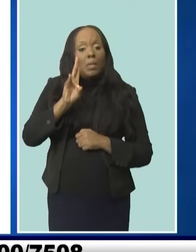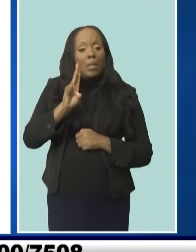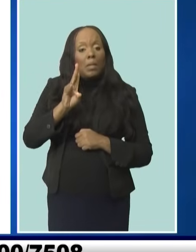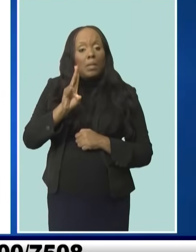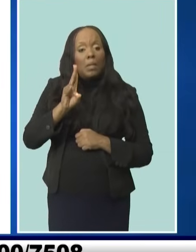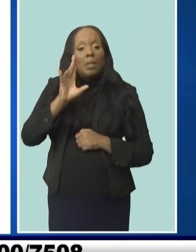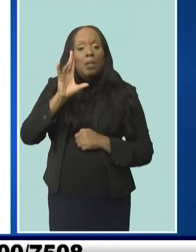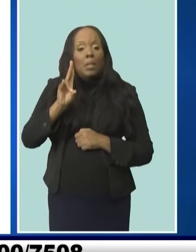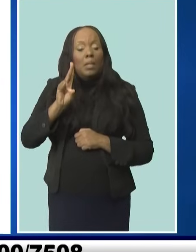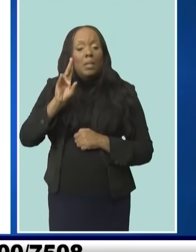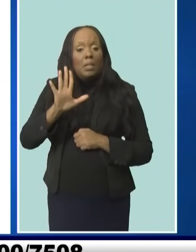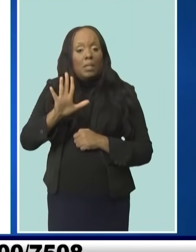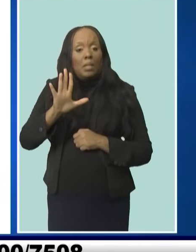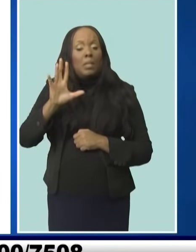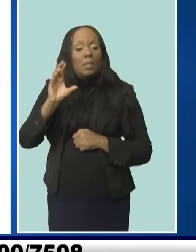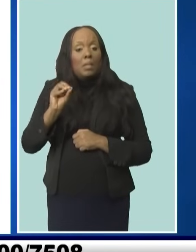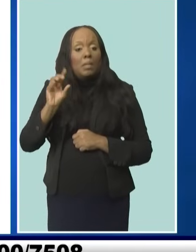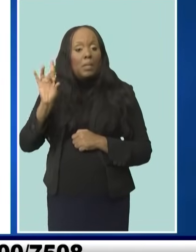417-7500 or